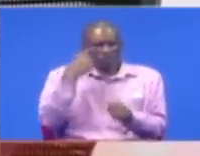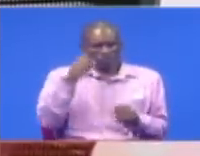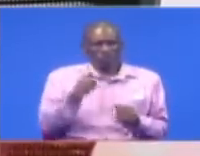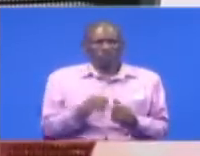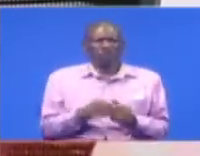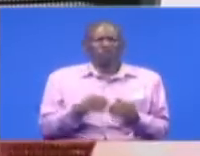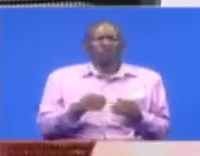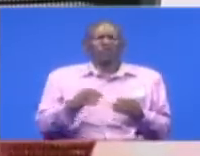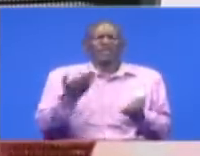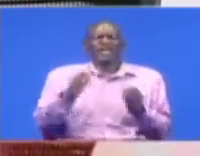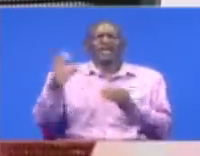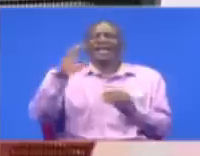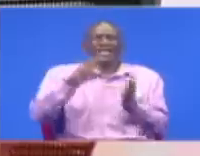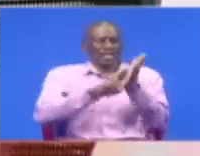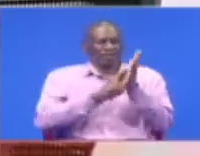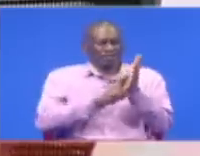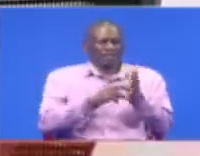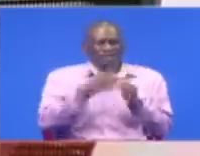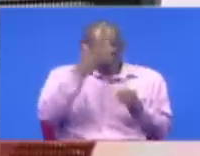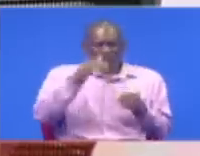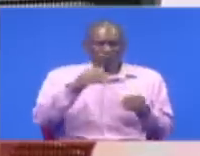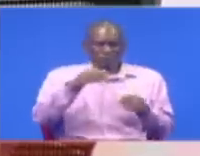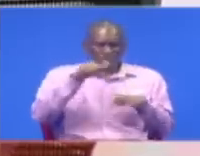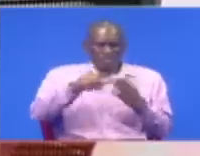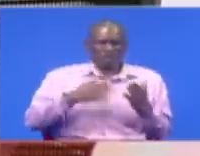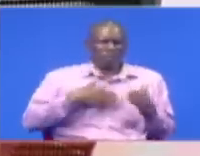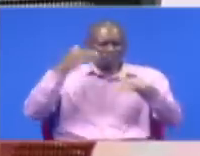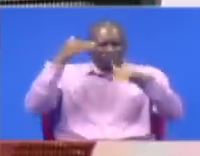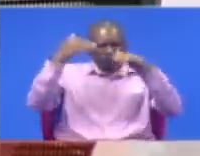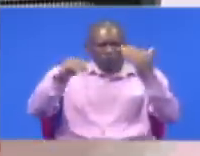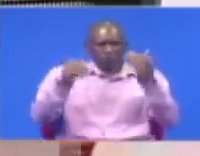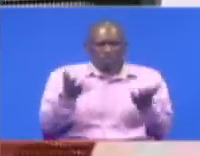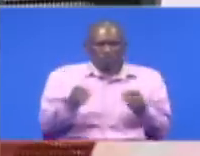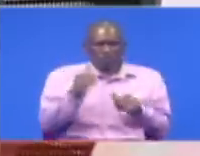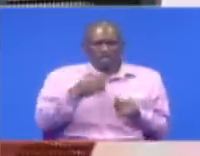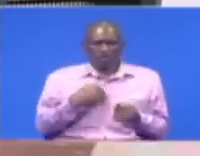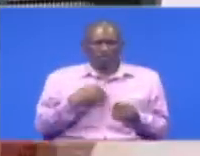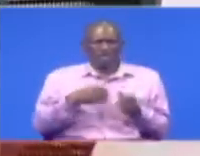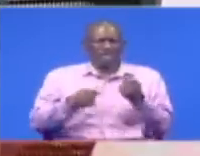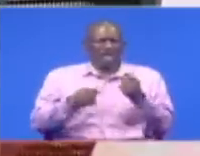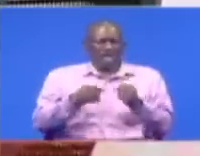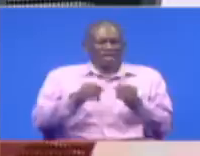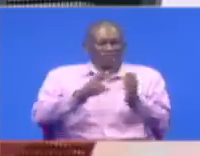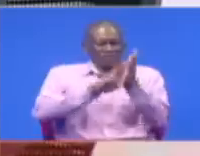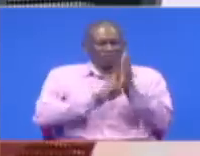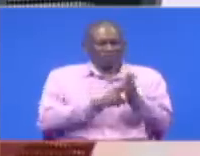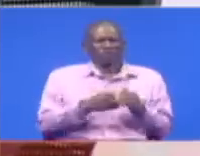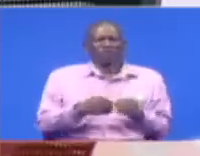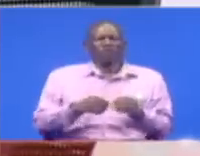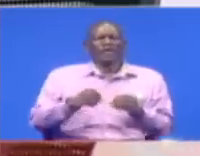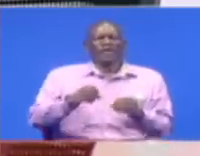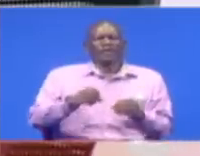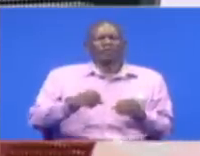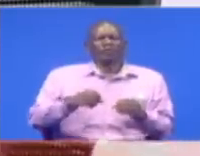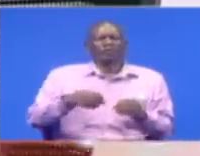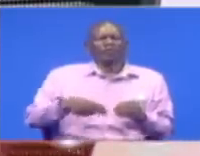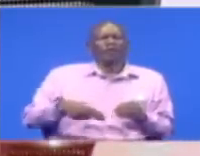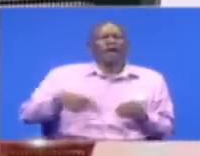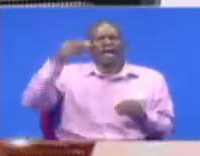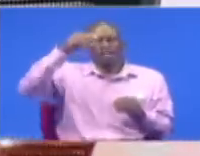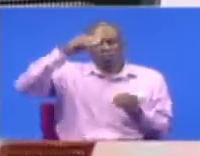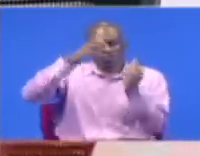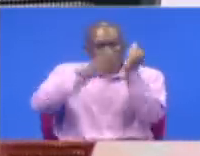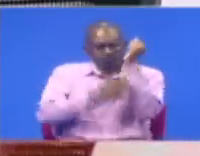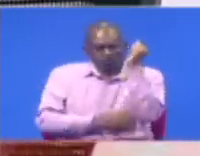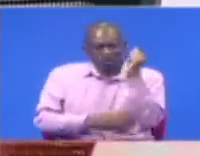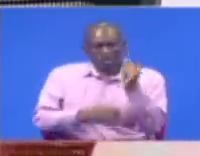have acted for, because in the career I've had, I've acted for the high, I've acted for the poor,